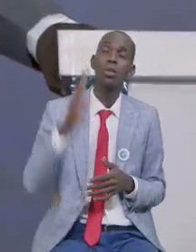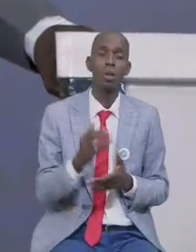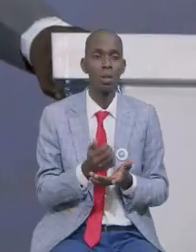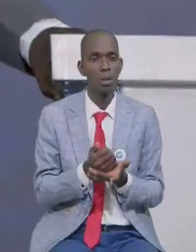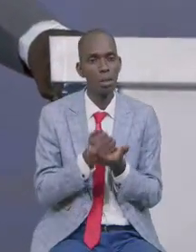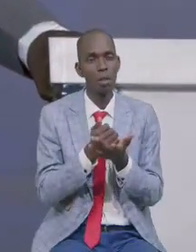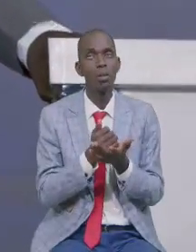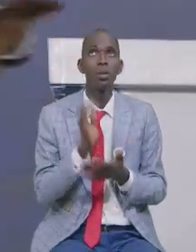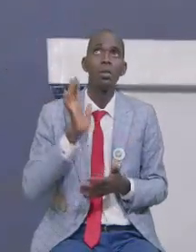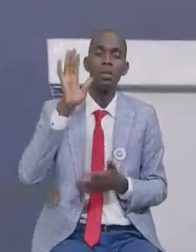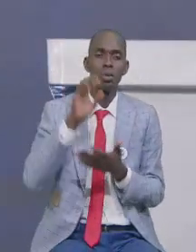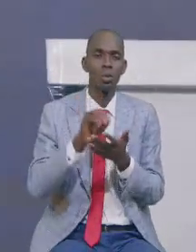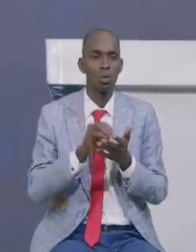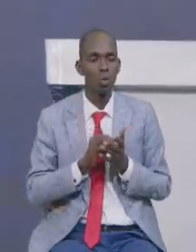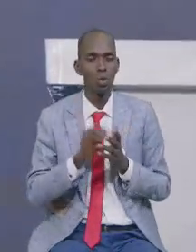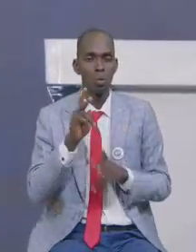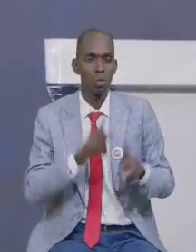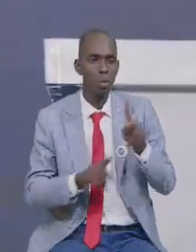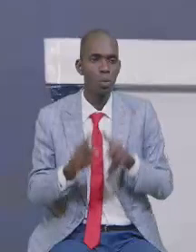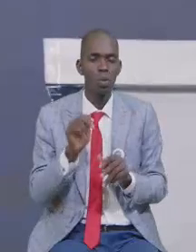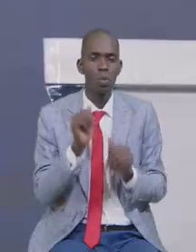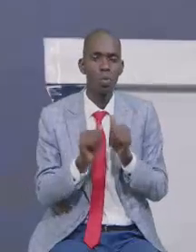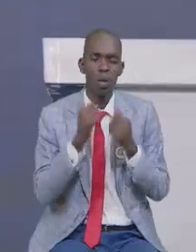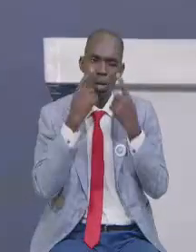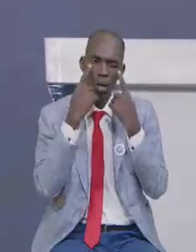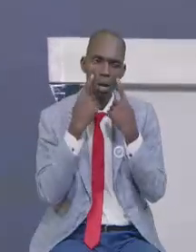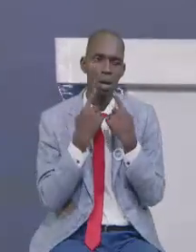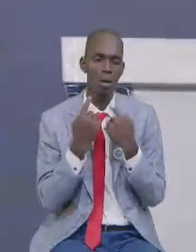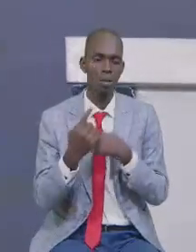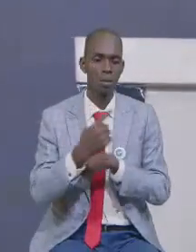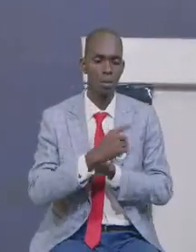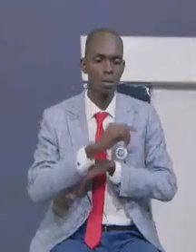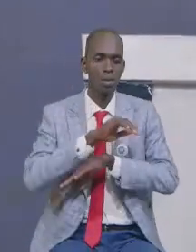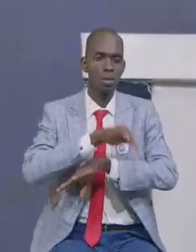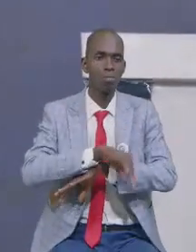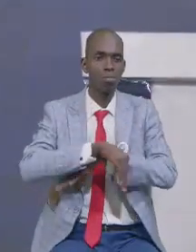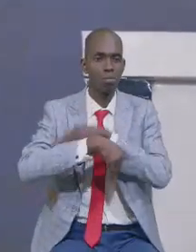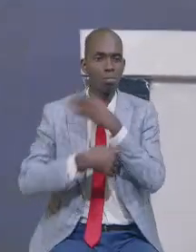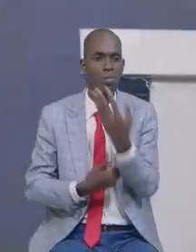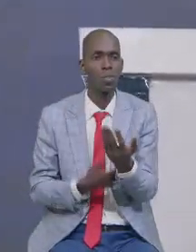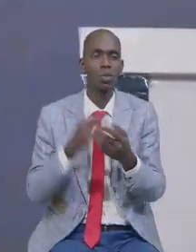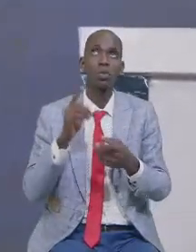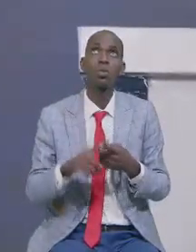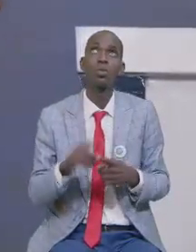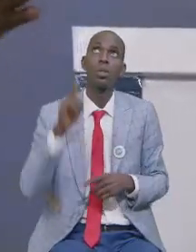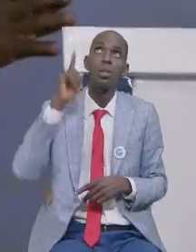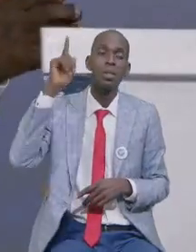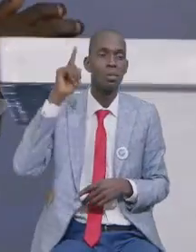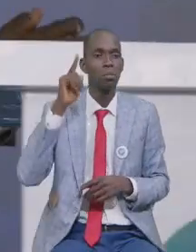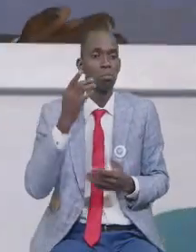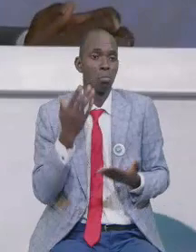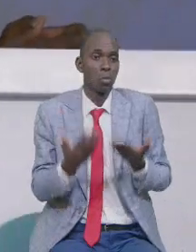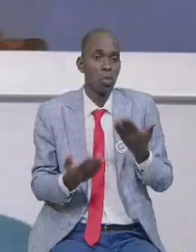his only elect, which cry day and night unto him, though he